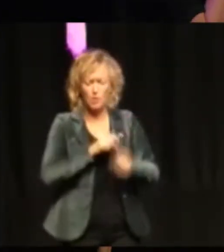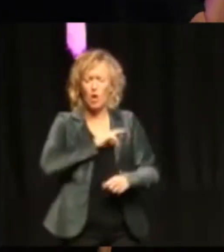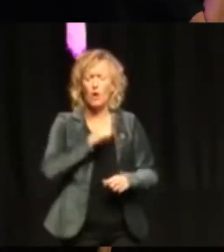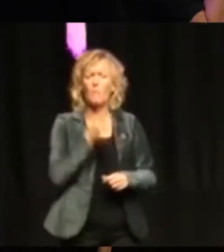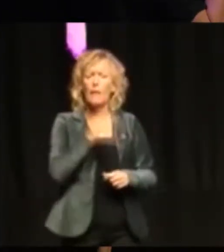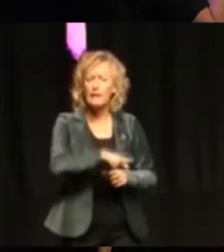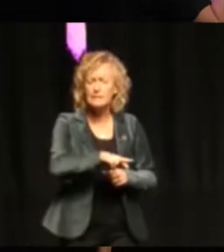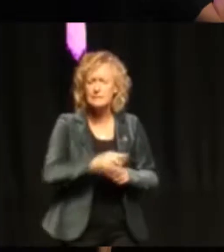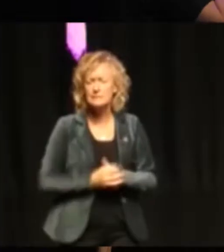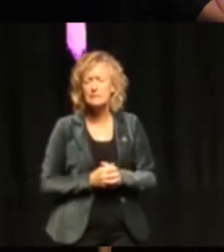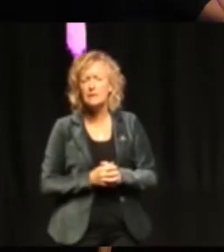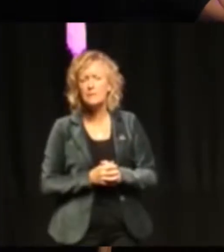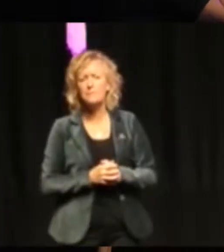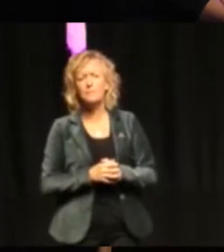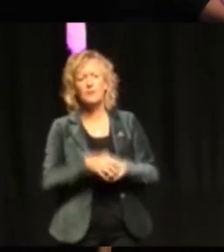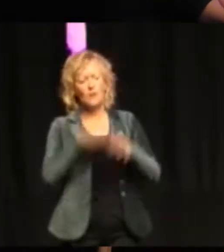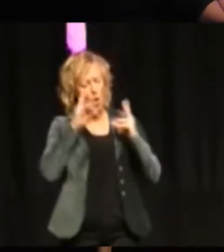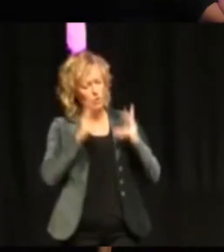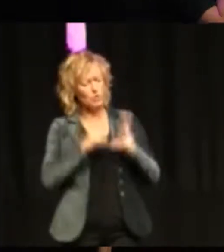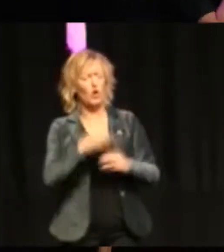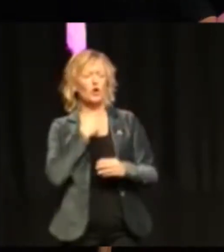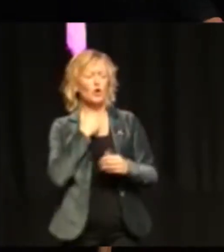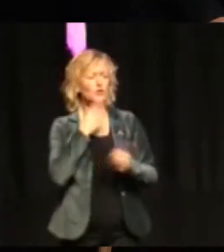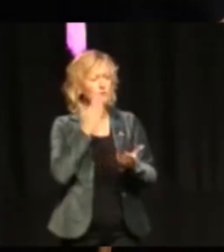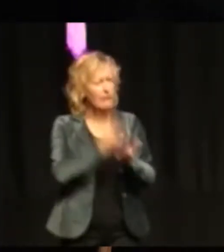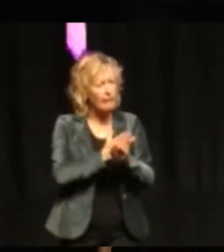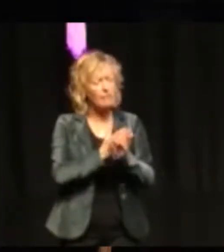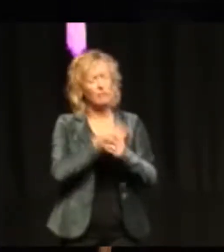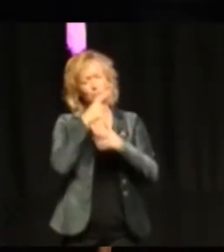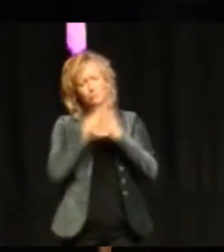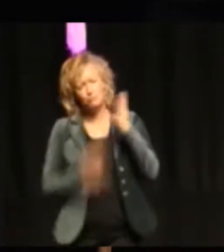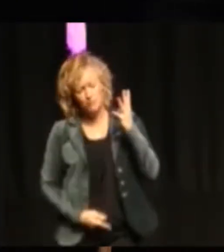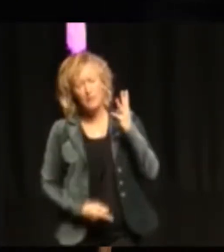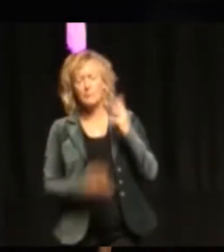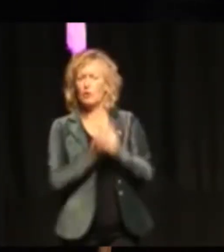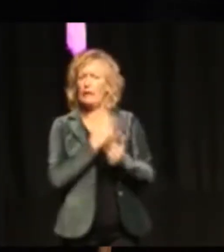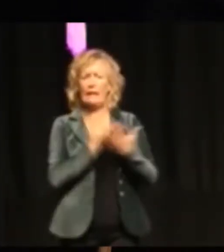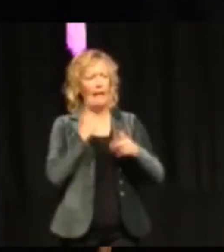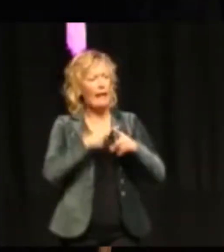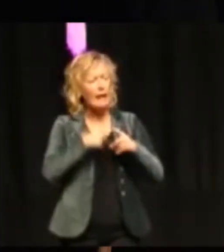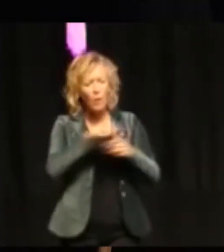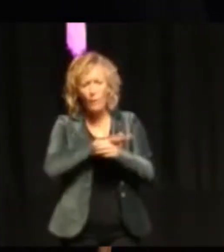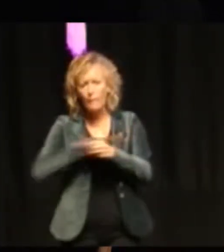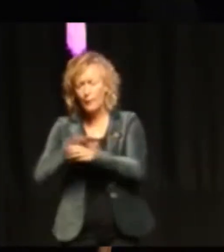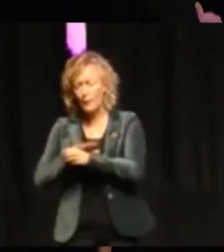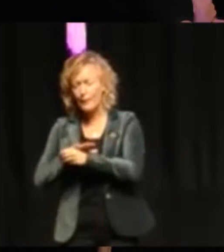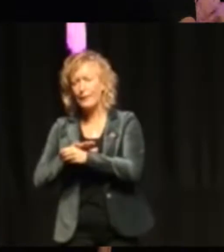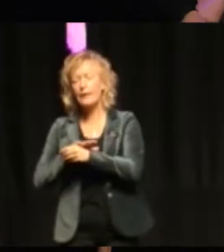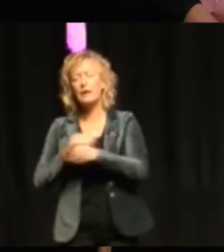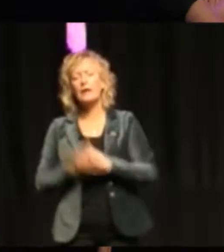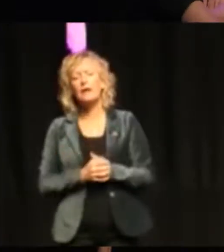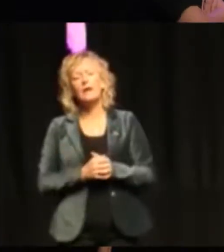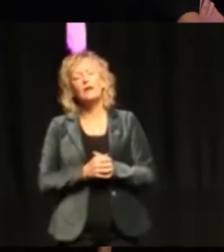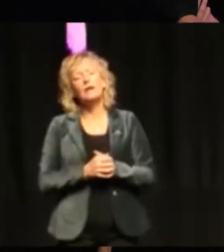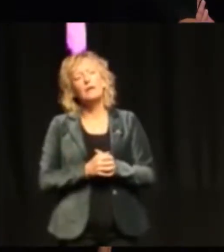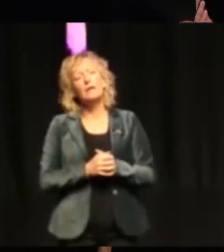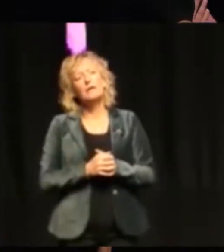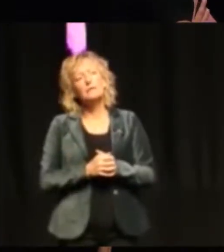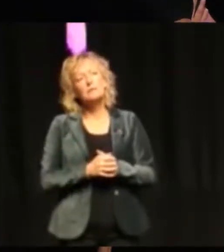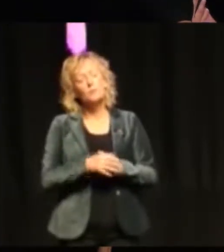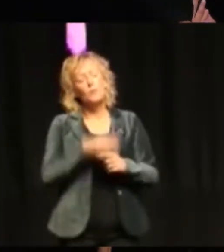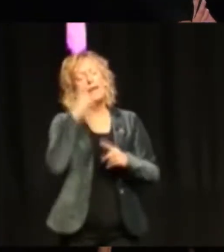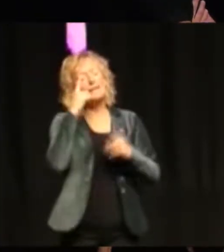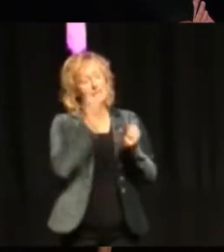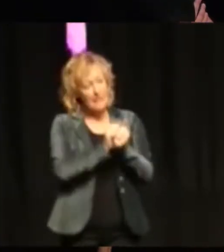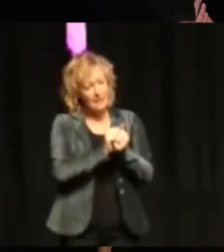complicated, demanding. Right to vote requires booths and so on, requires ballots. So that part is easy to sort of say,